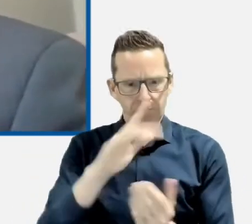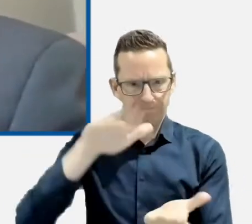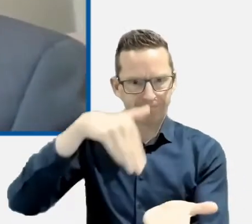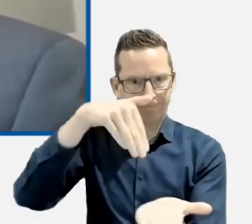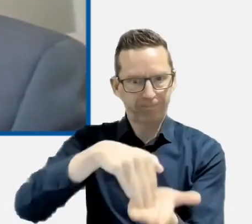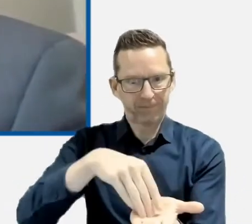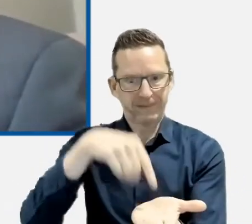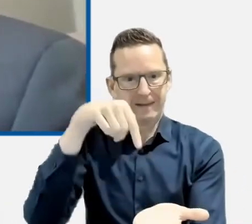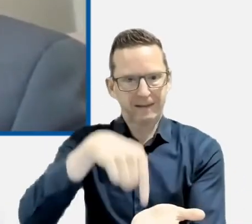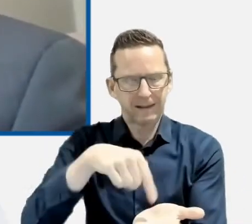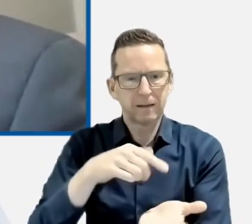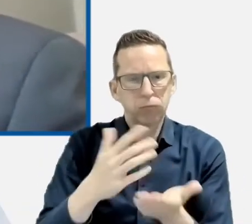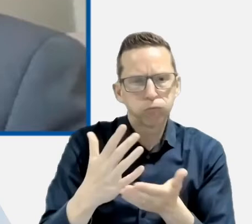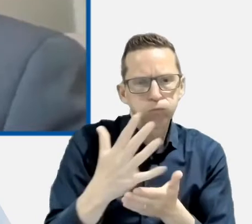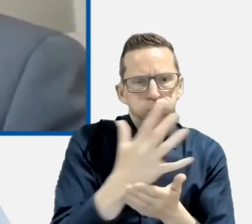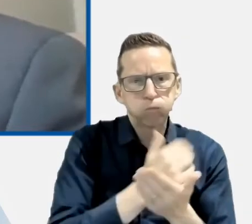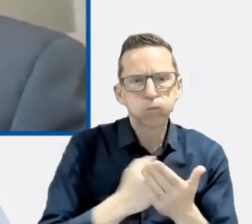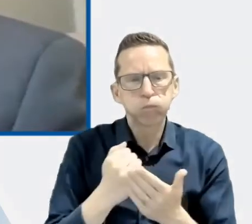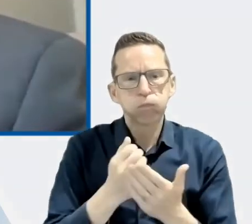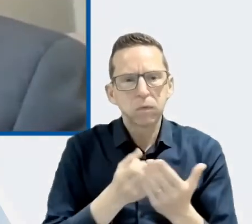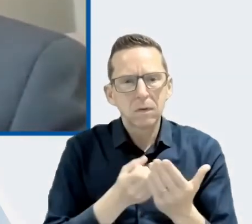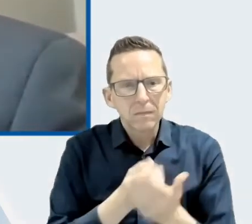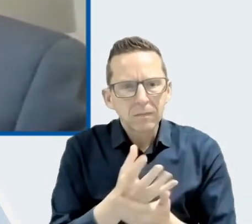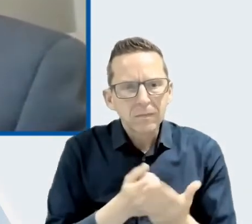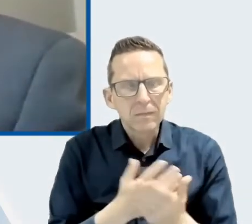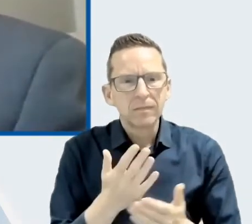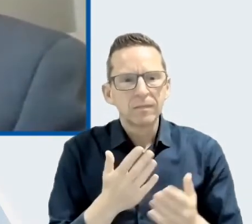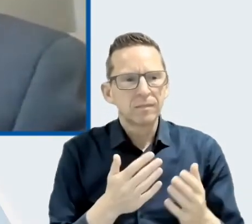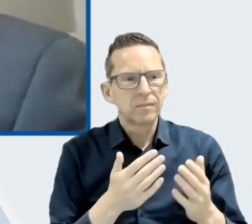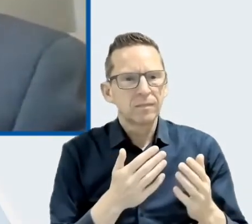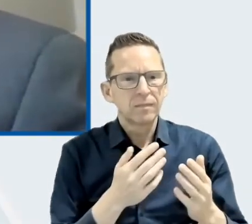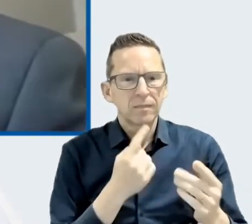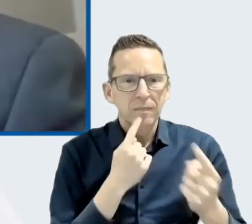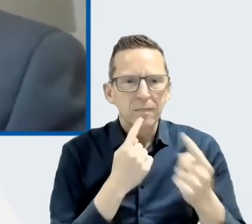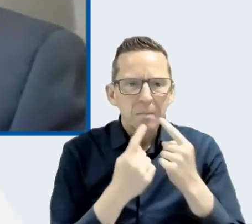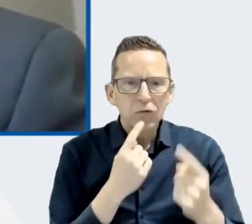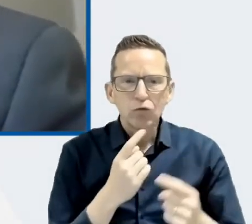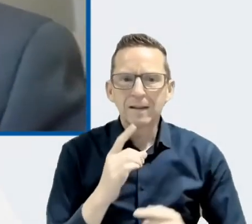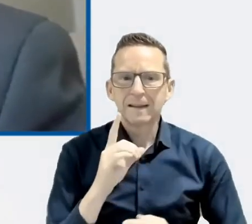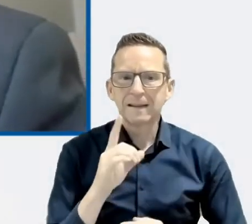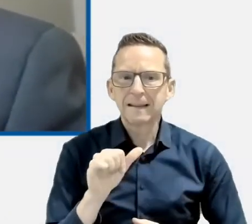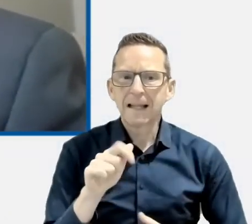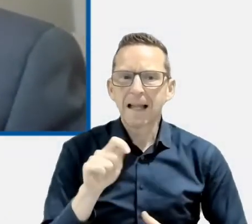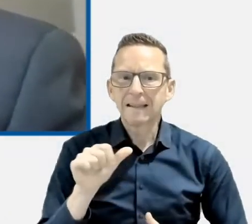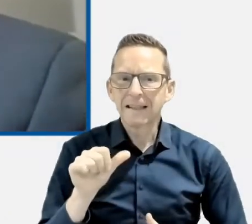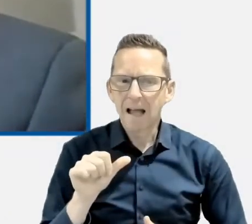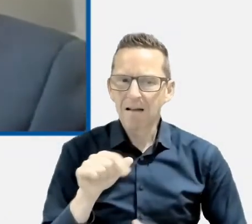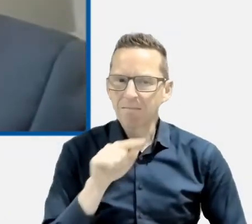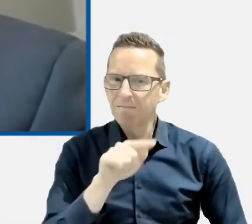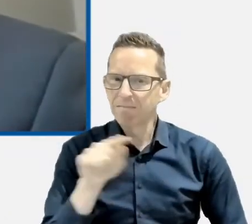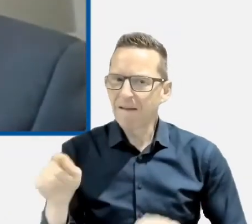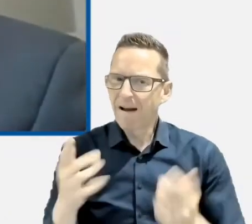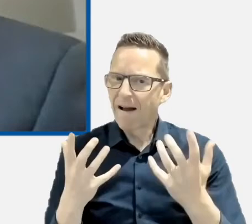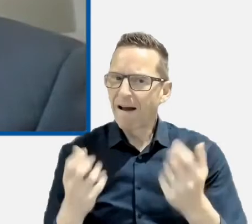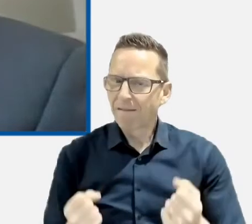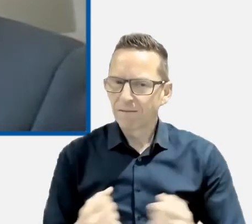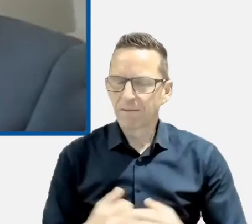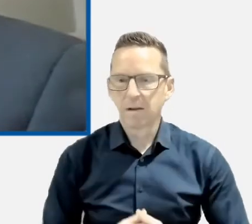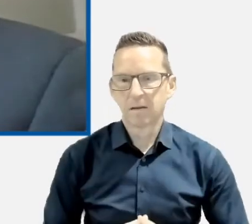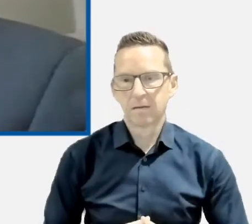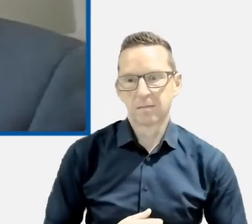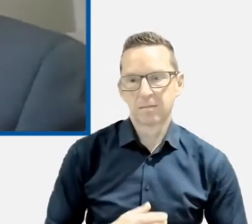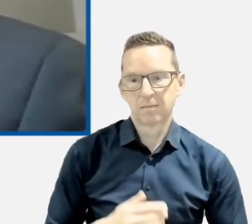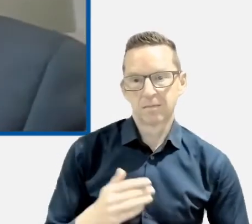data repository. That's excellent. And you are also talking about actually having